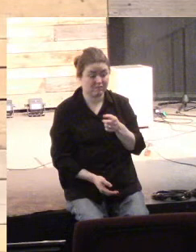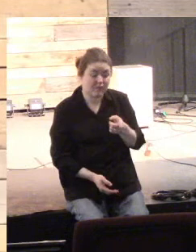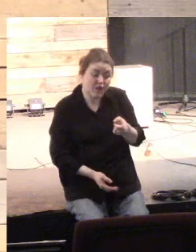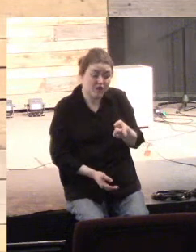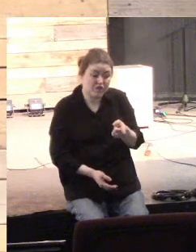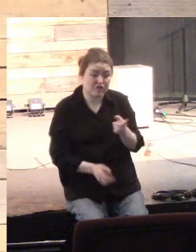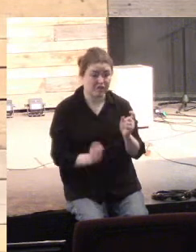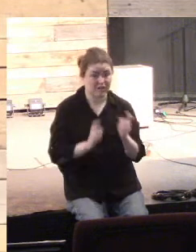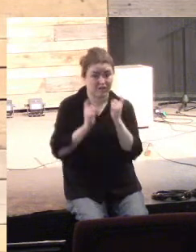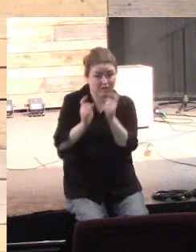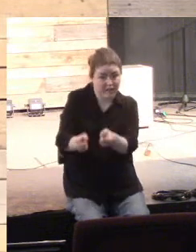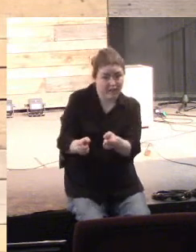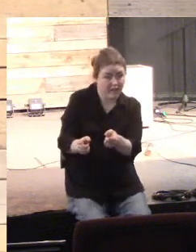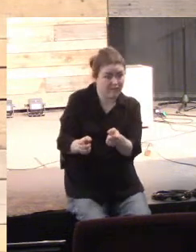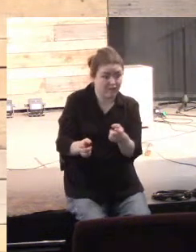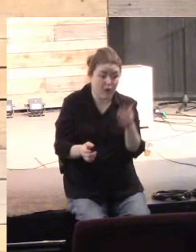left.